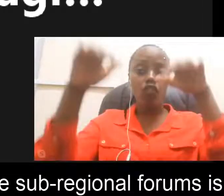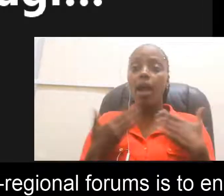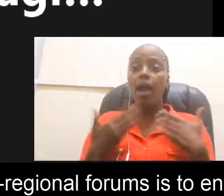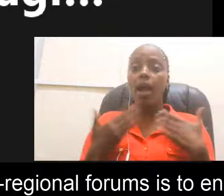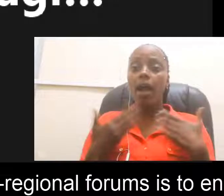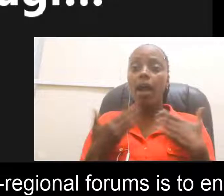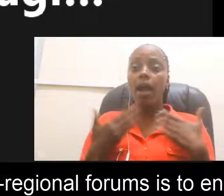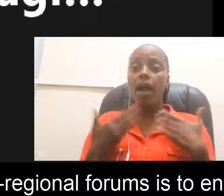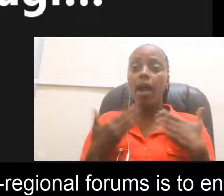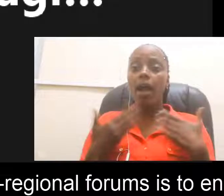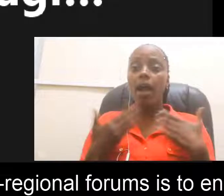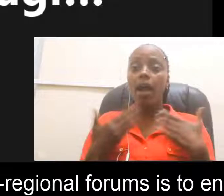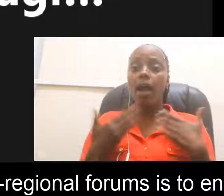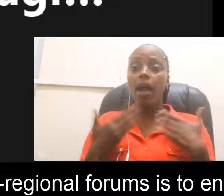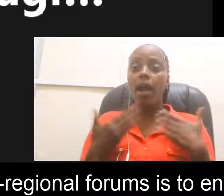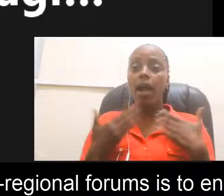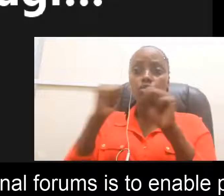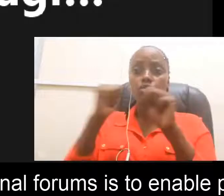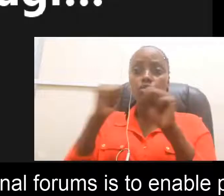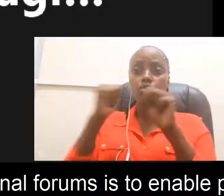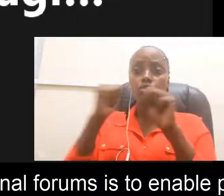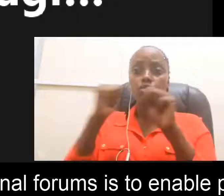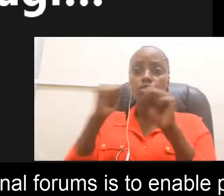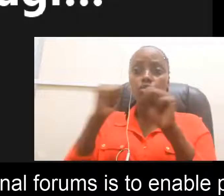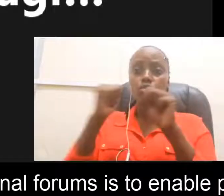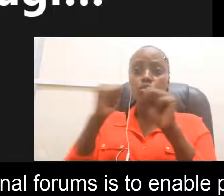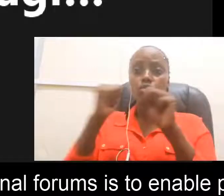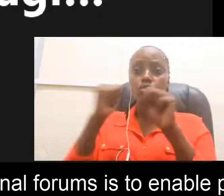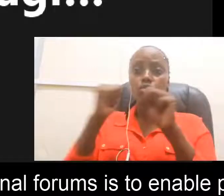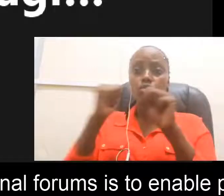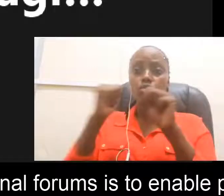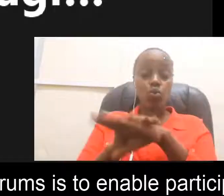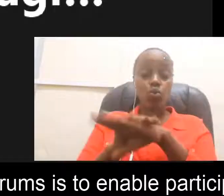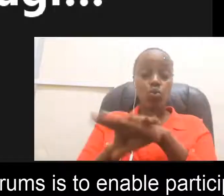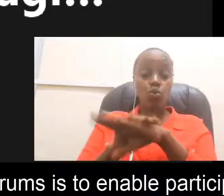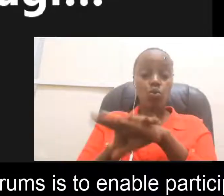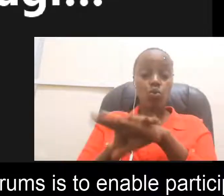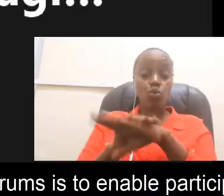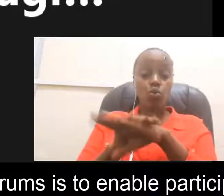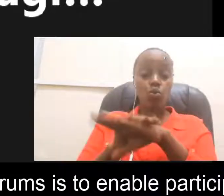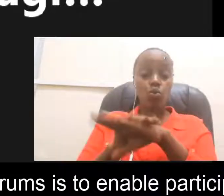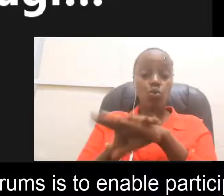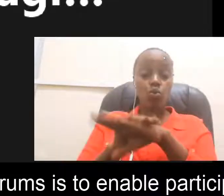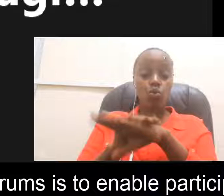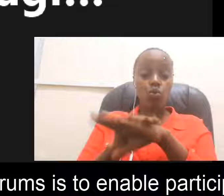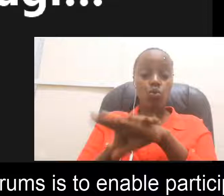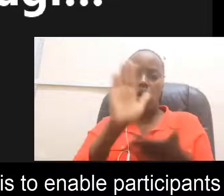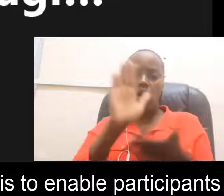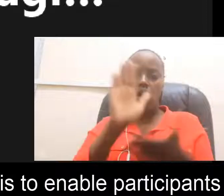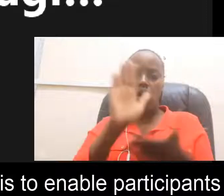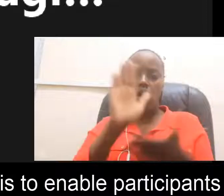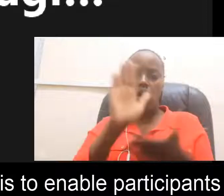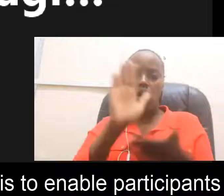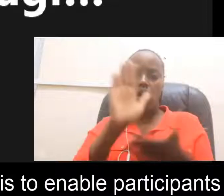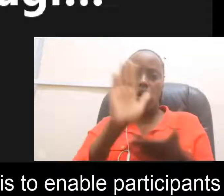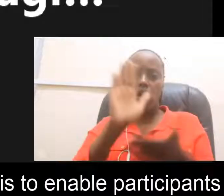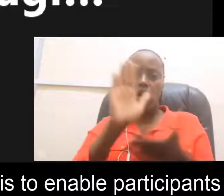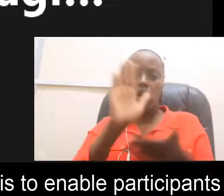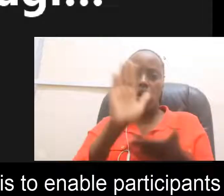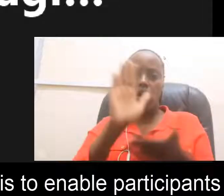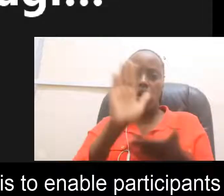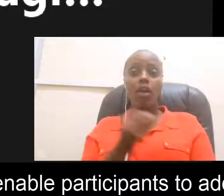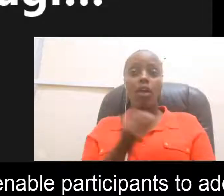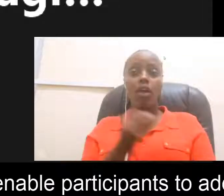a way out of this, but I think it's also a good opportunity to have a look at our structure, to have a look at our objectives, to have a look at